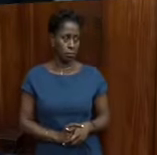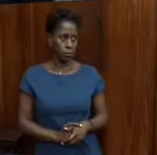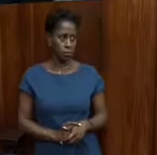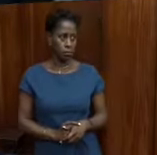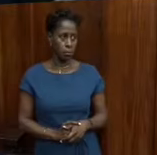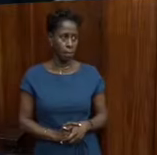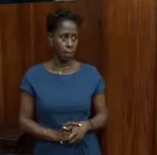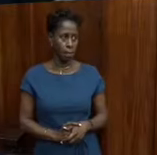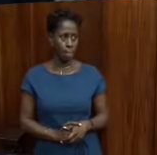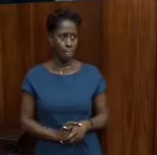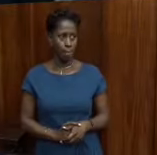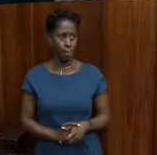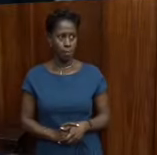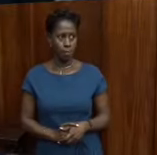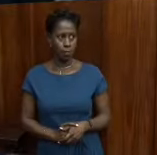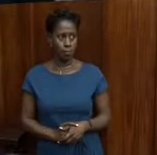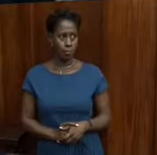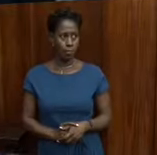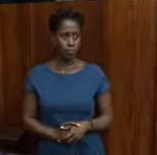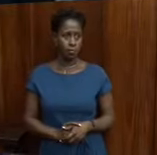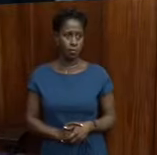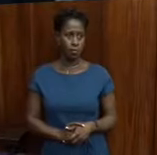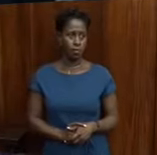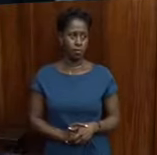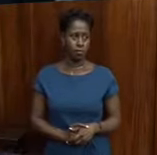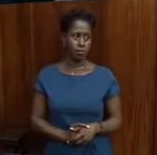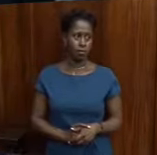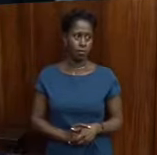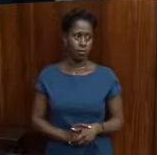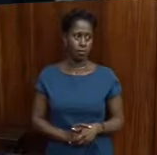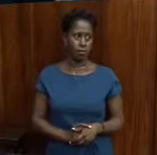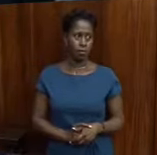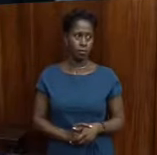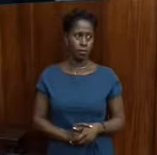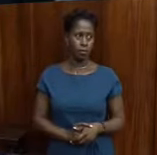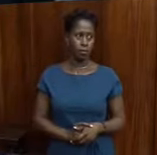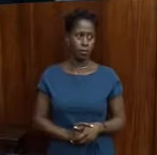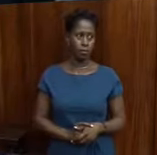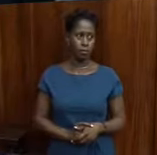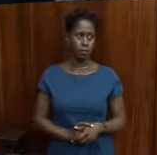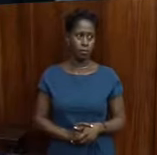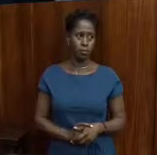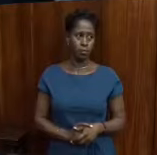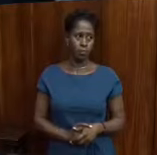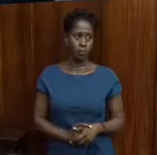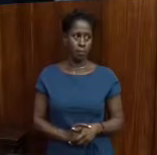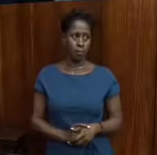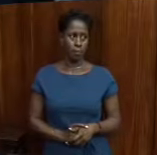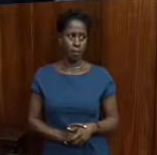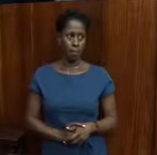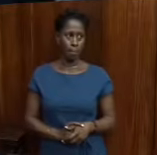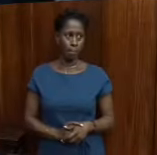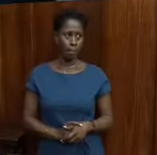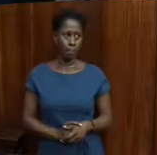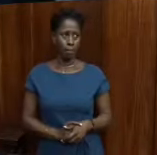Mr. Speaker, the long-standing issues of termination payments to Majestic Industries and